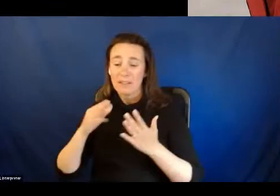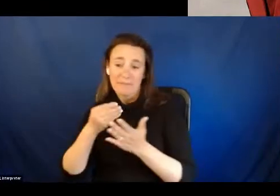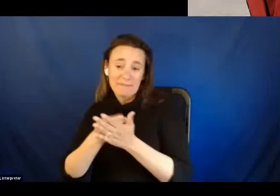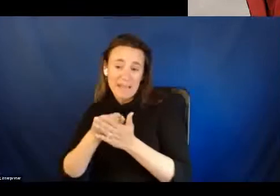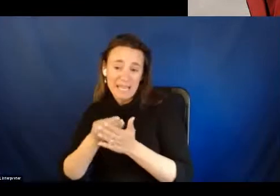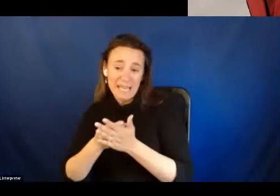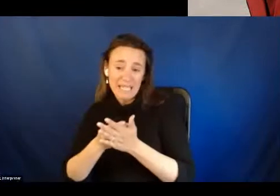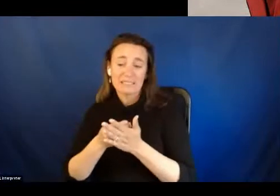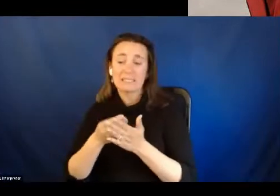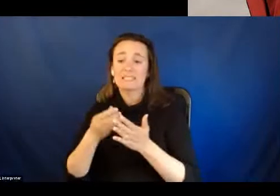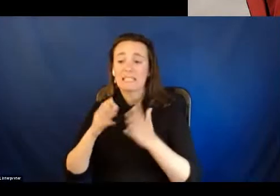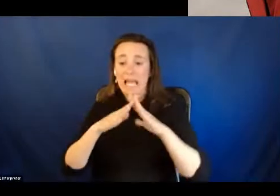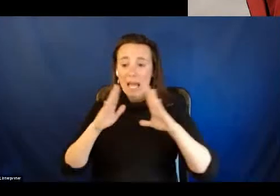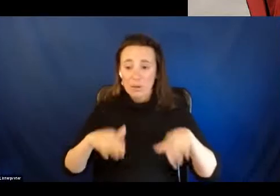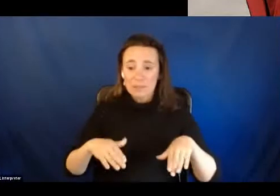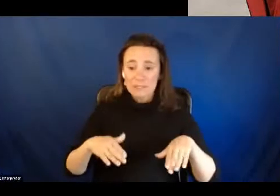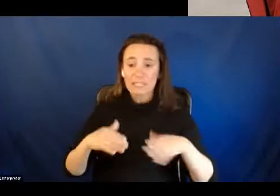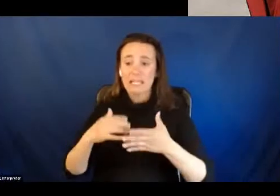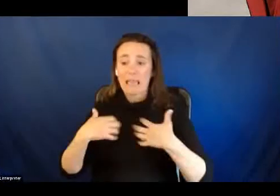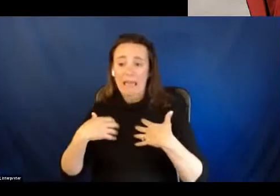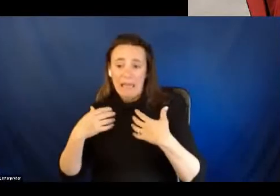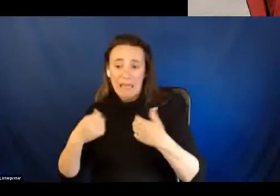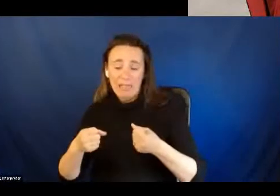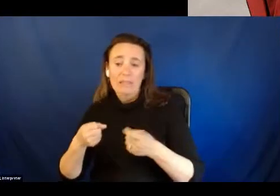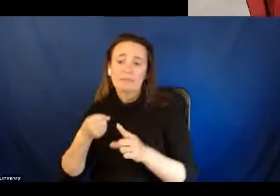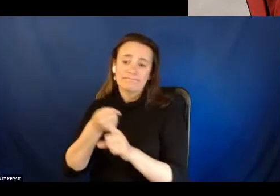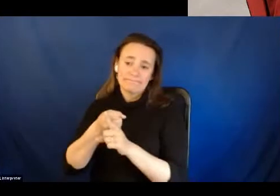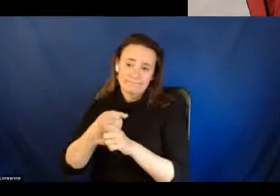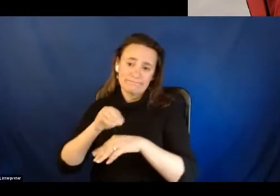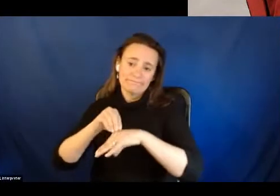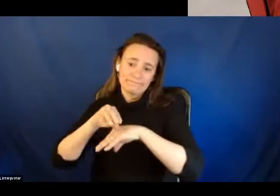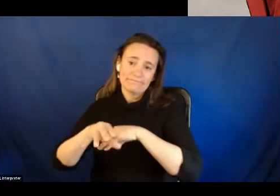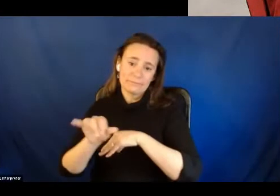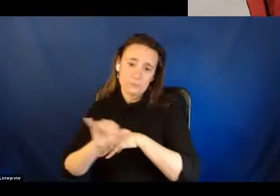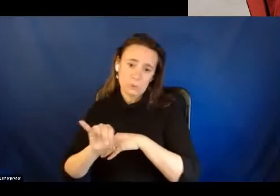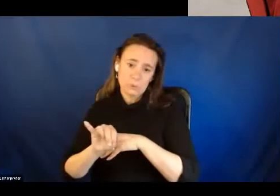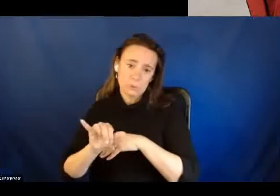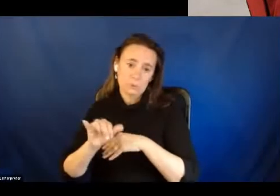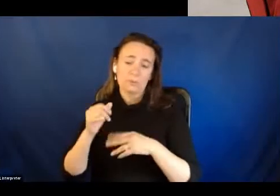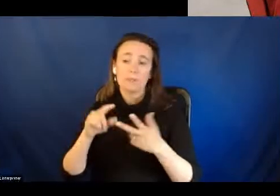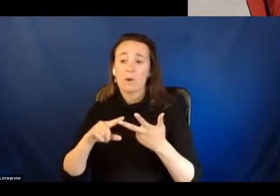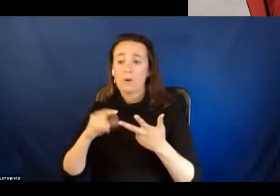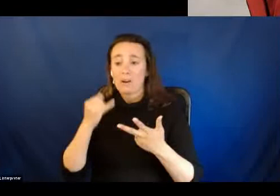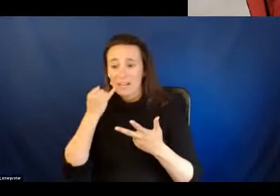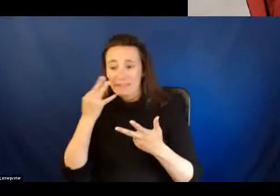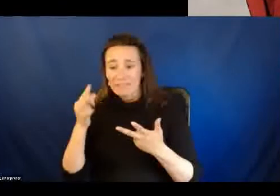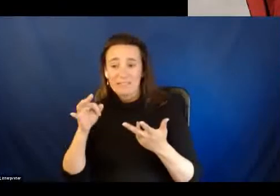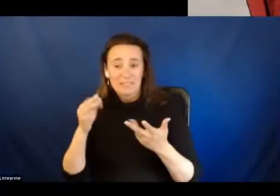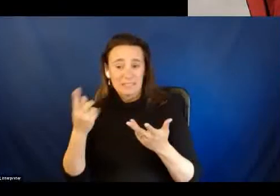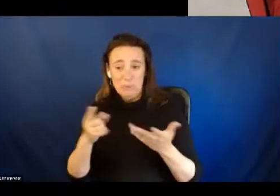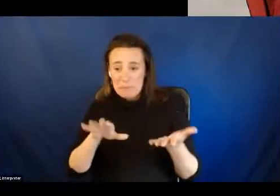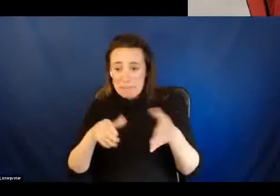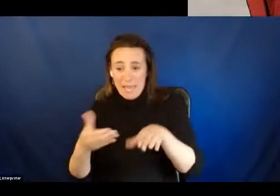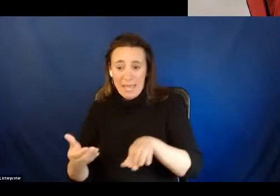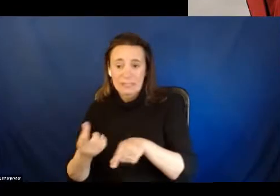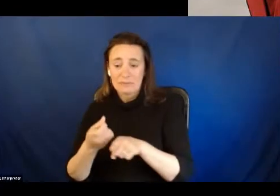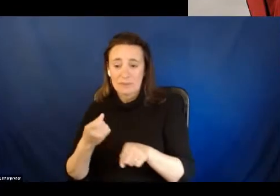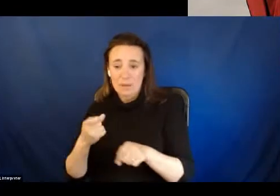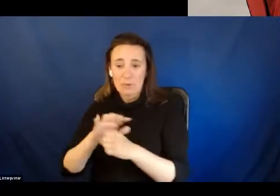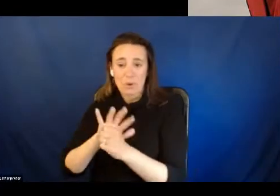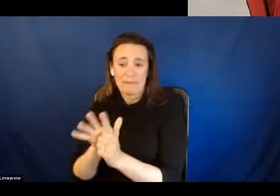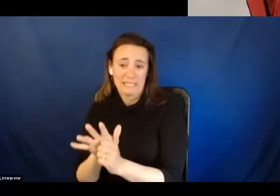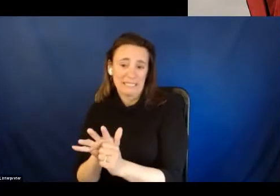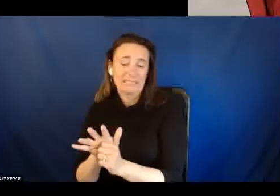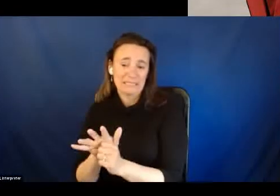maybe even some of their support systems and loved ones if they lost someone to COVID-19. So we can't forget that even as